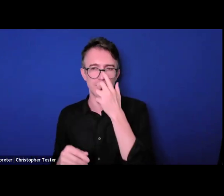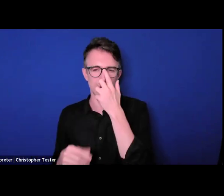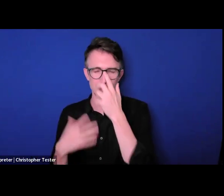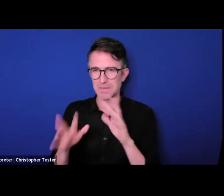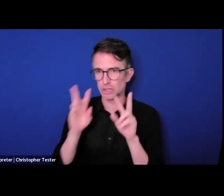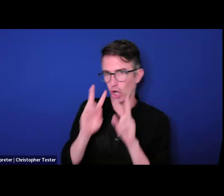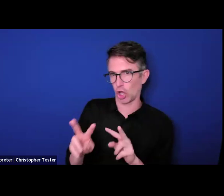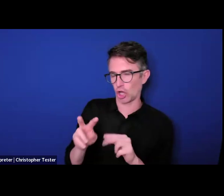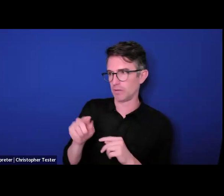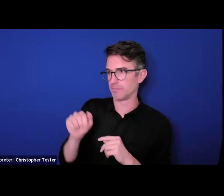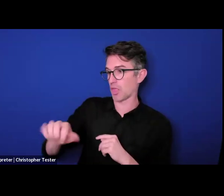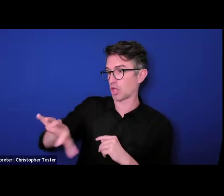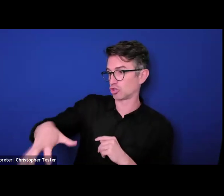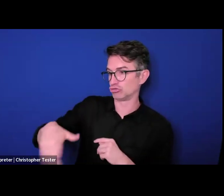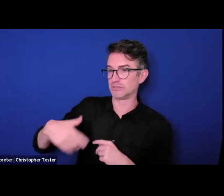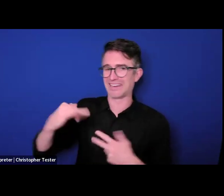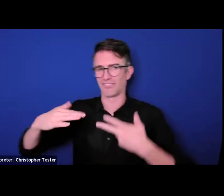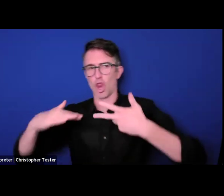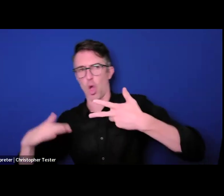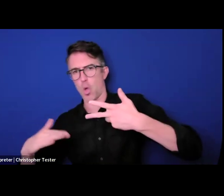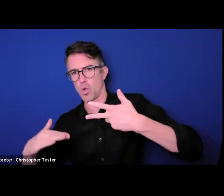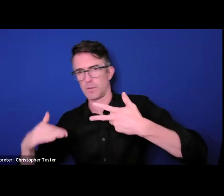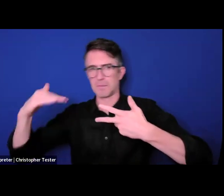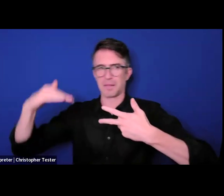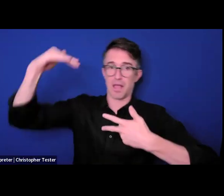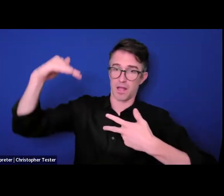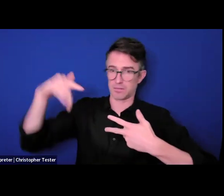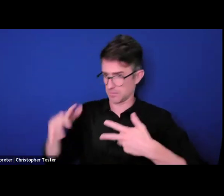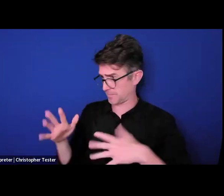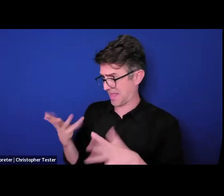to families. And we've seen very good examples in the previous